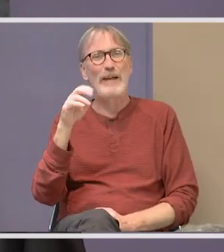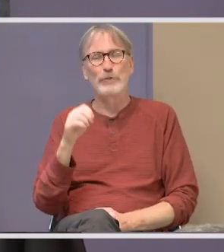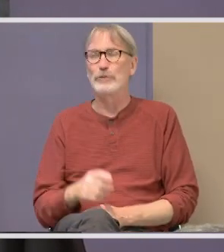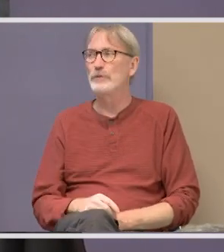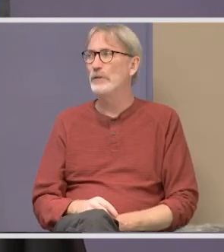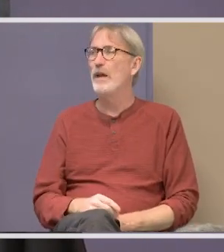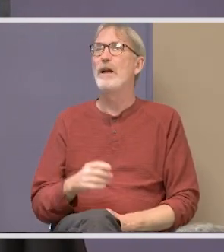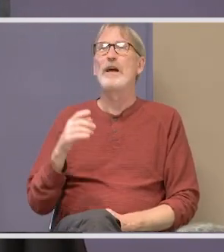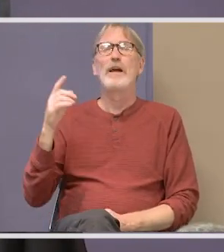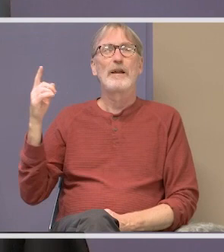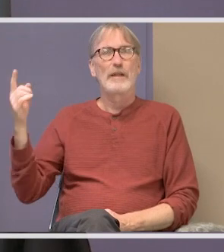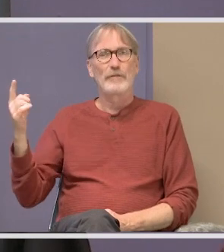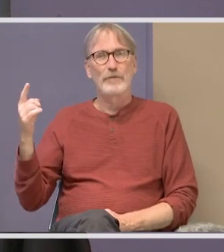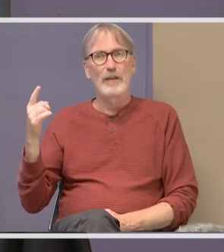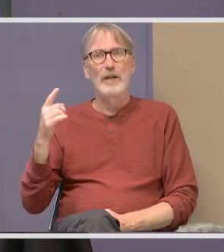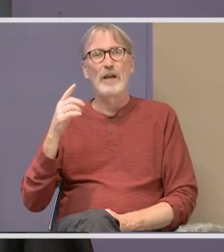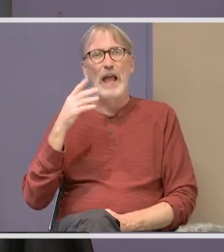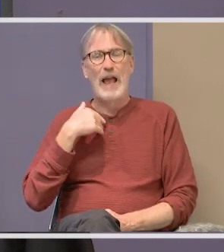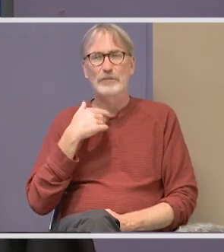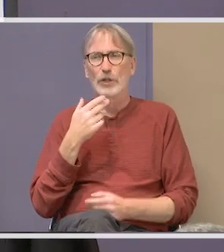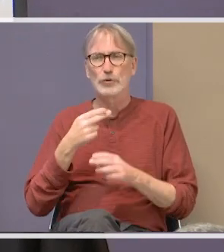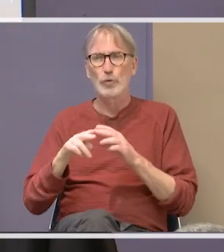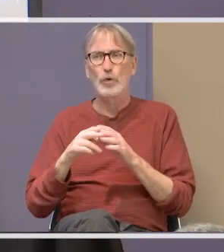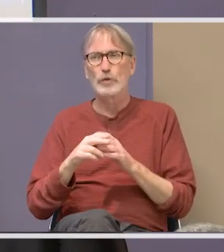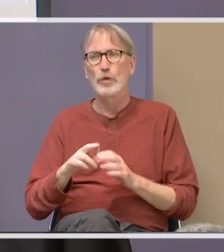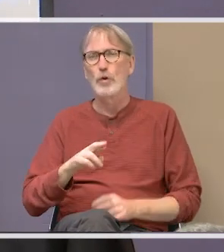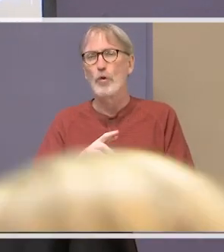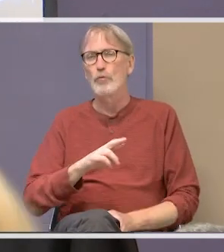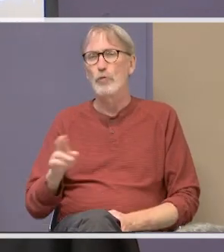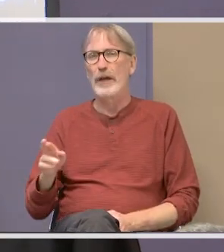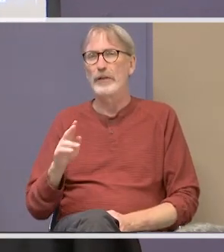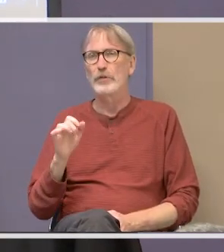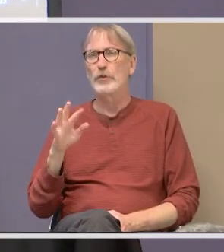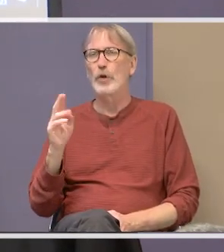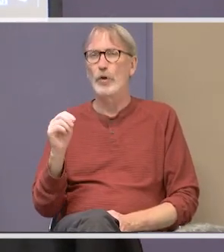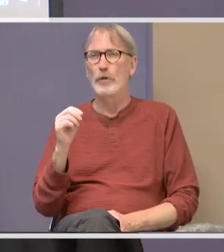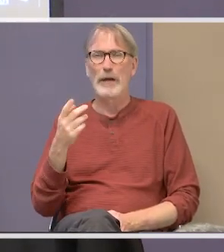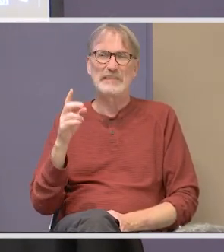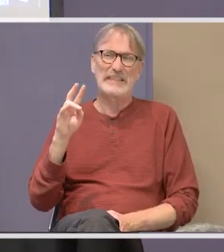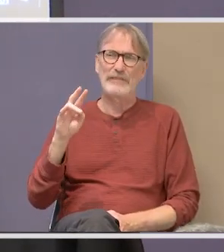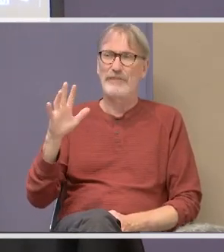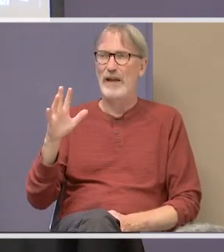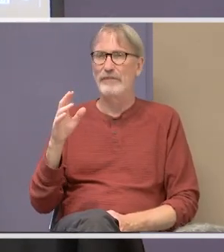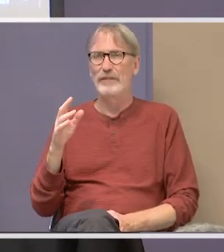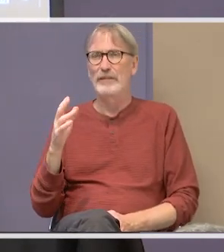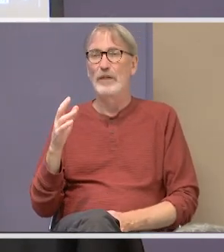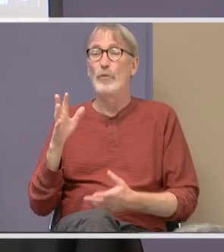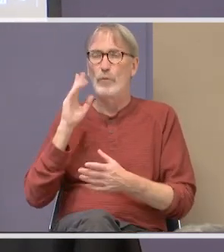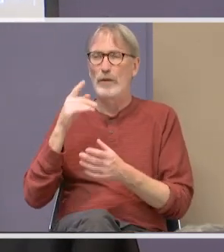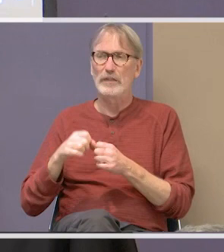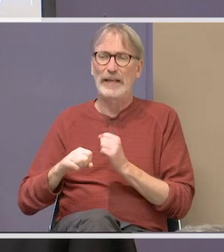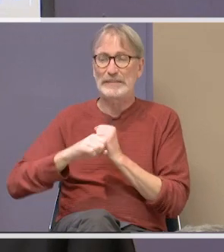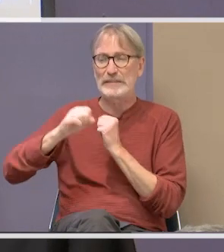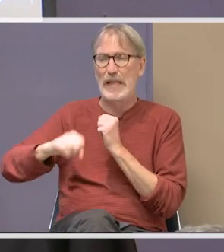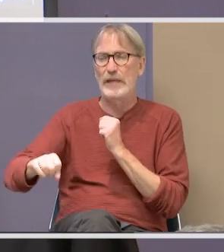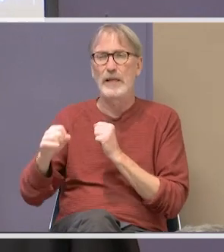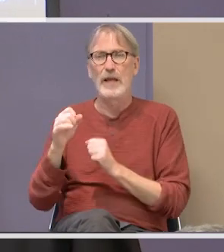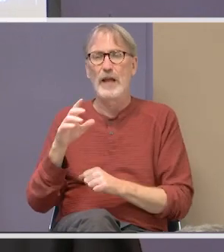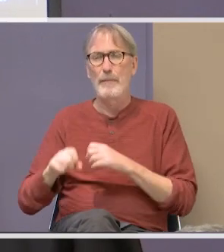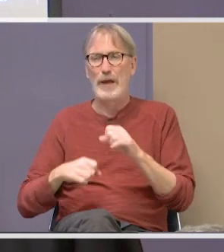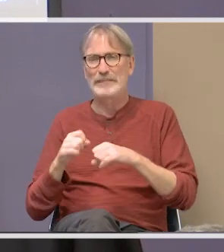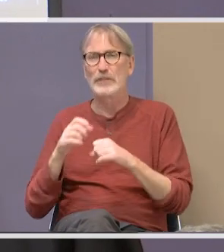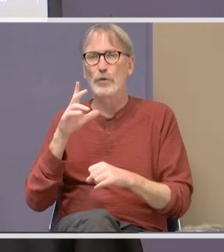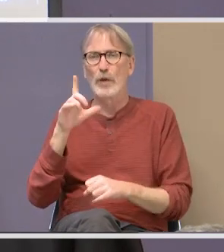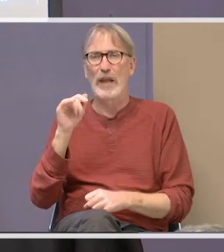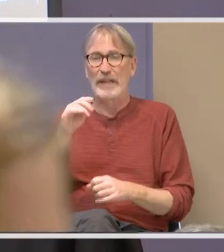From Penn. Okay. It currently has a short right turn lane on a scale of 75 feet. Yes. That will be a bike lane extension. That's the